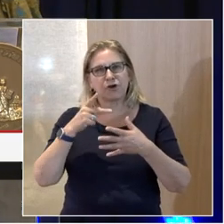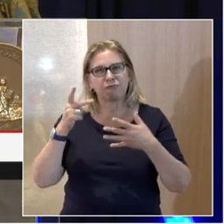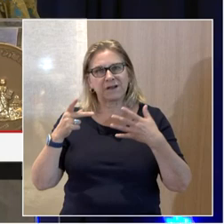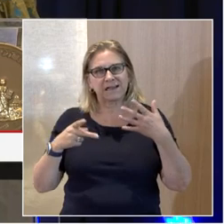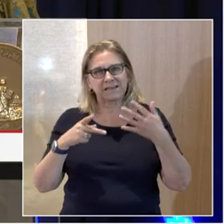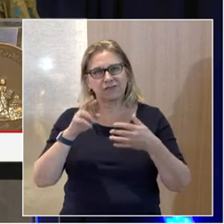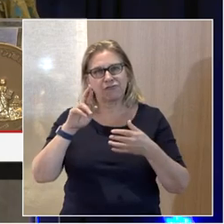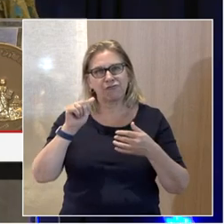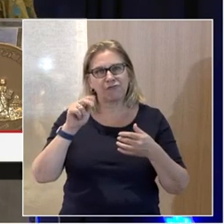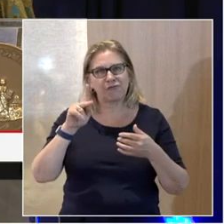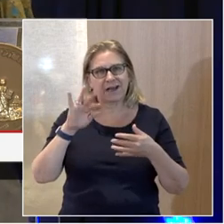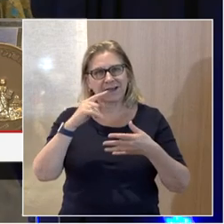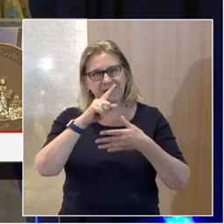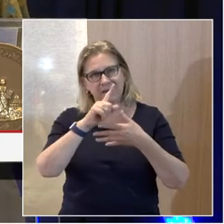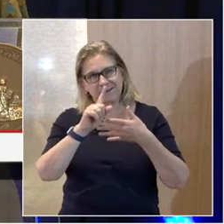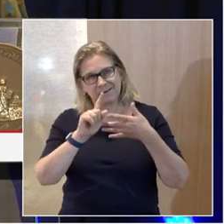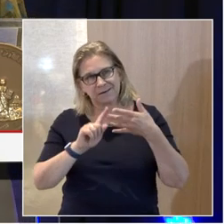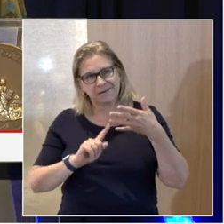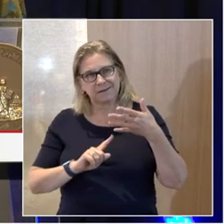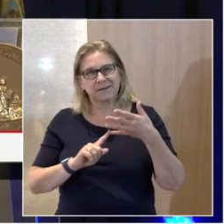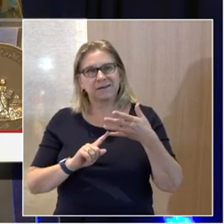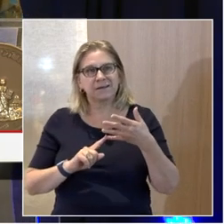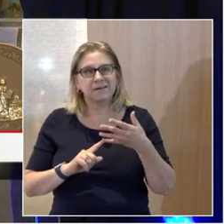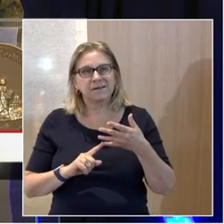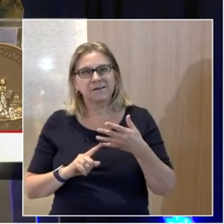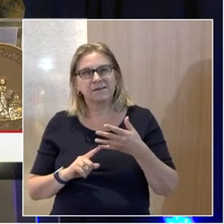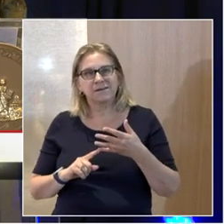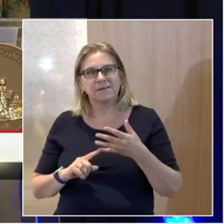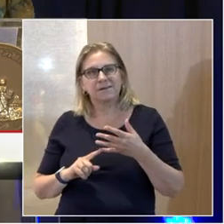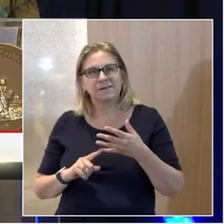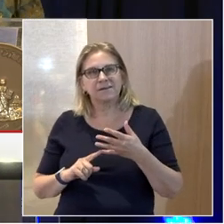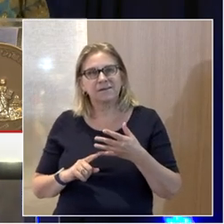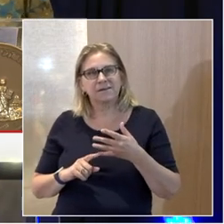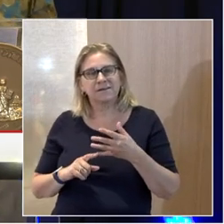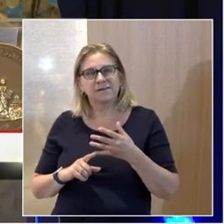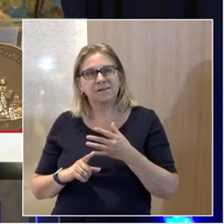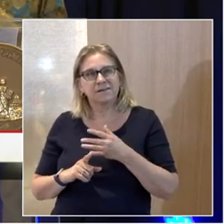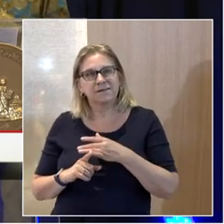create residential nodes and increase housing supply downtown.